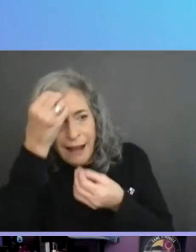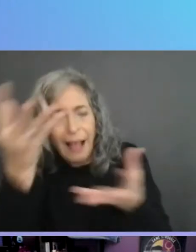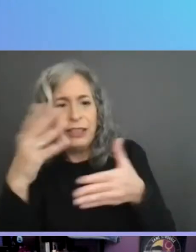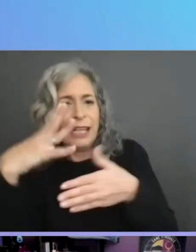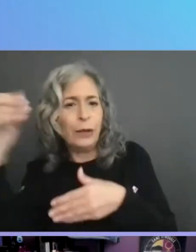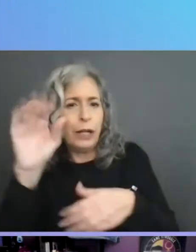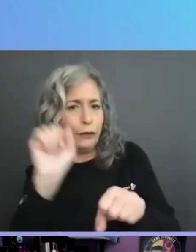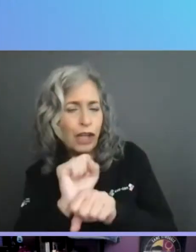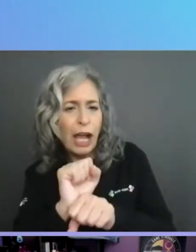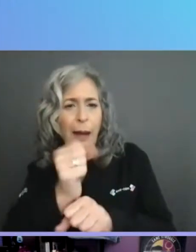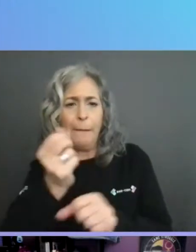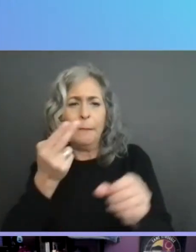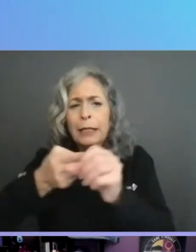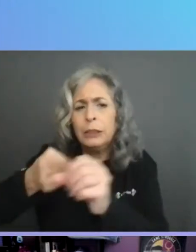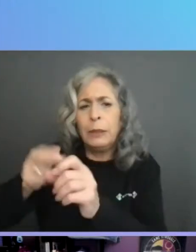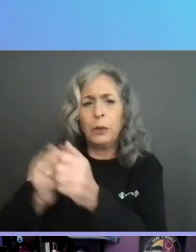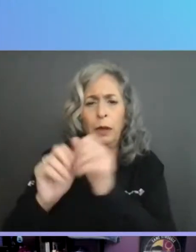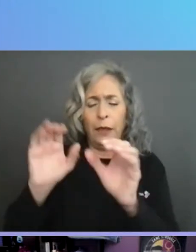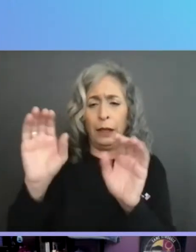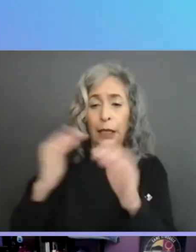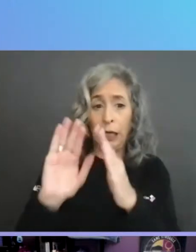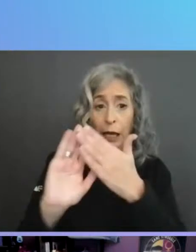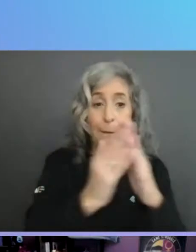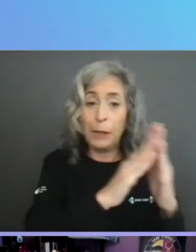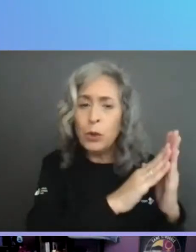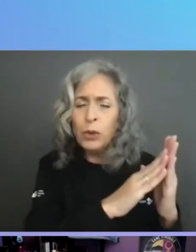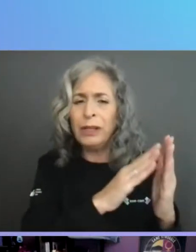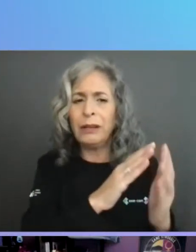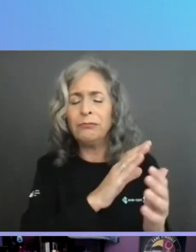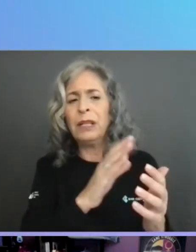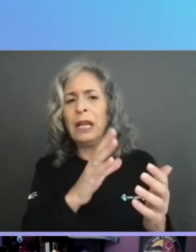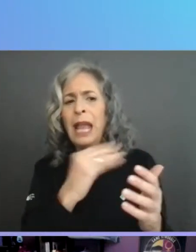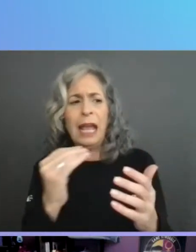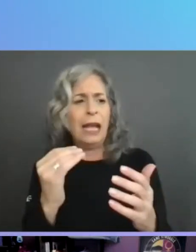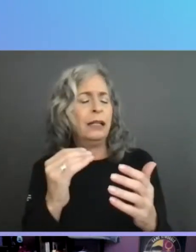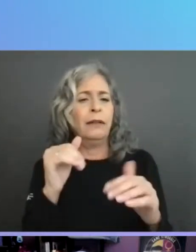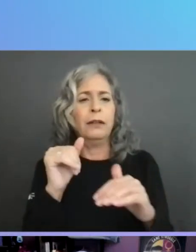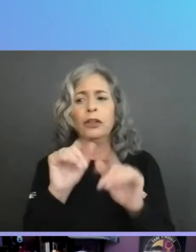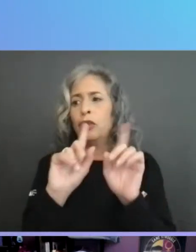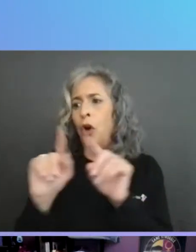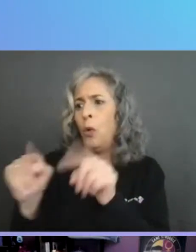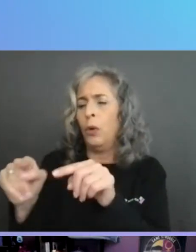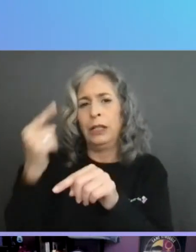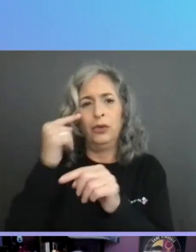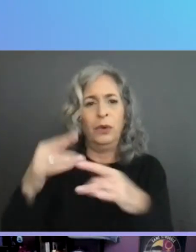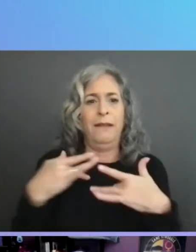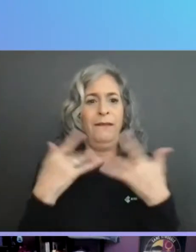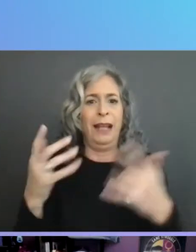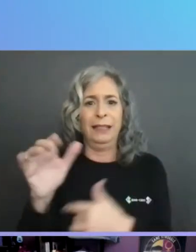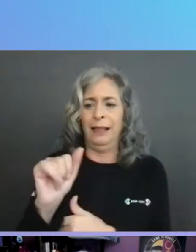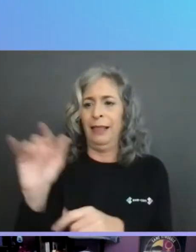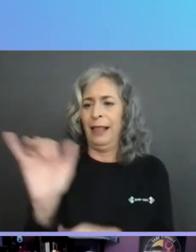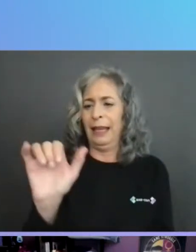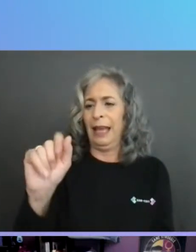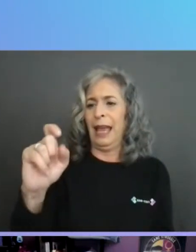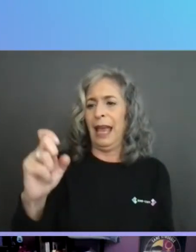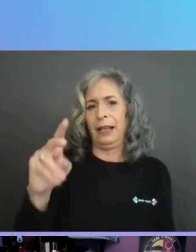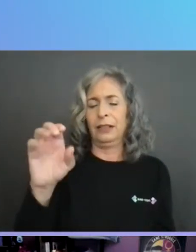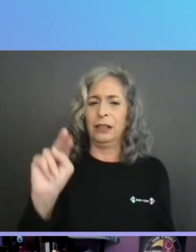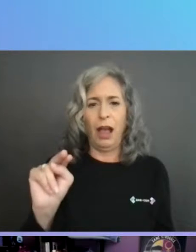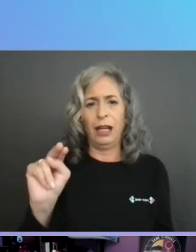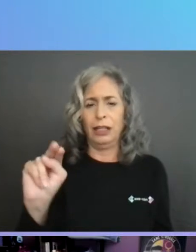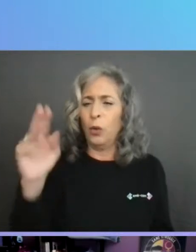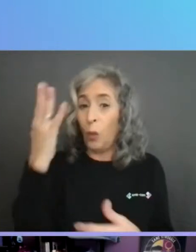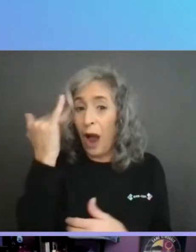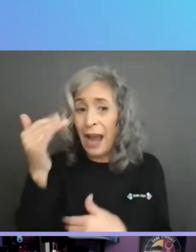participating in community, you're preparing submissions for community events like AXCON or meetups. You're doing your work to share your